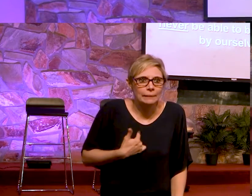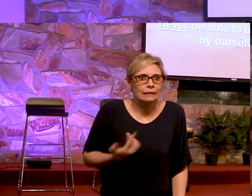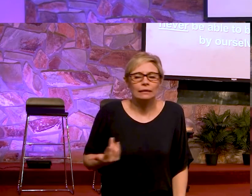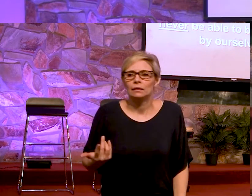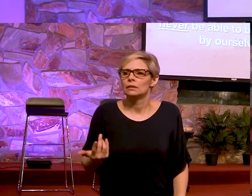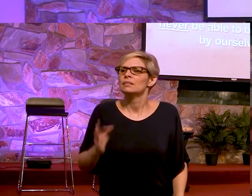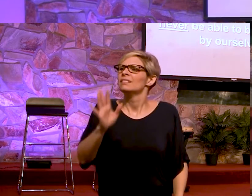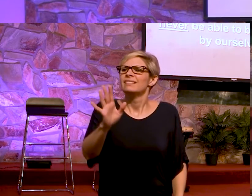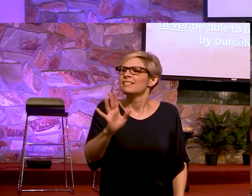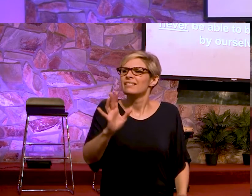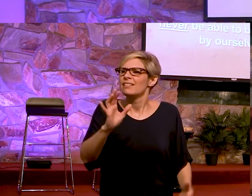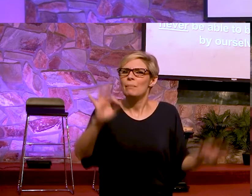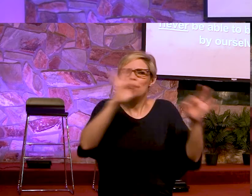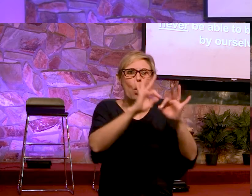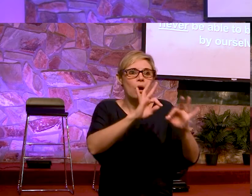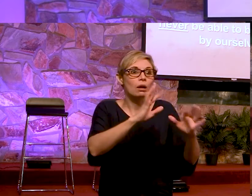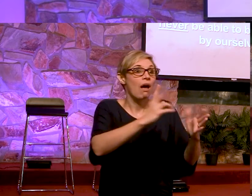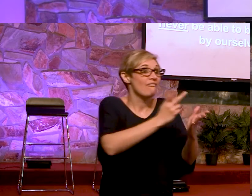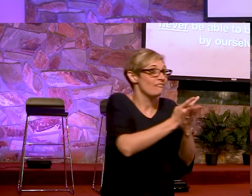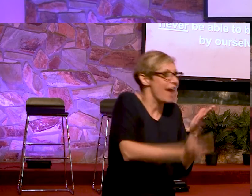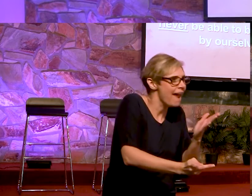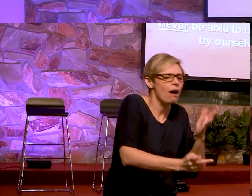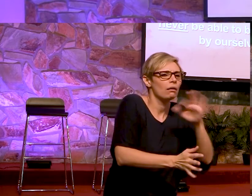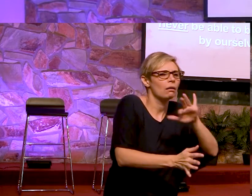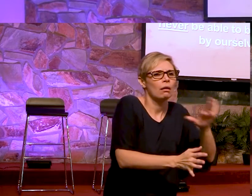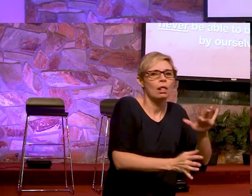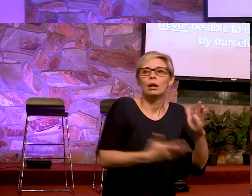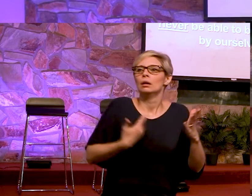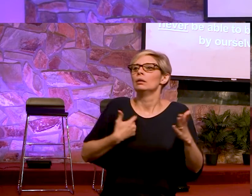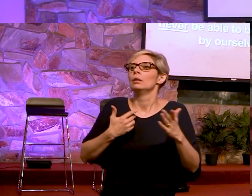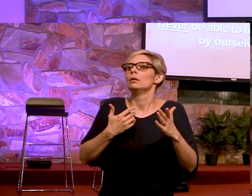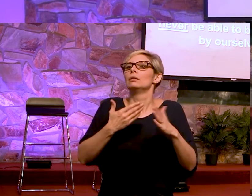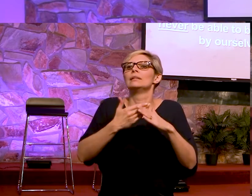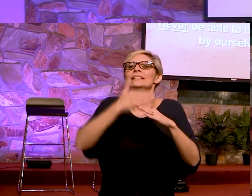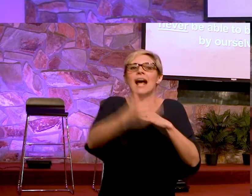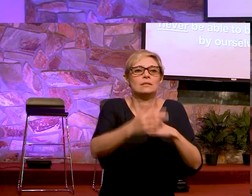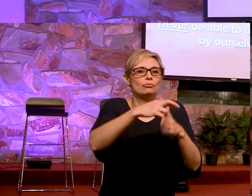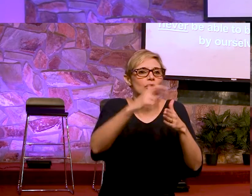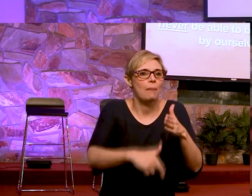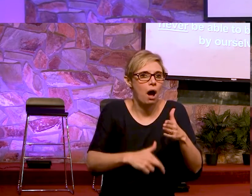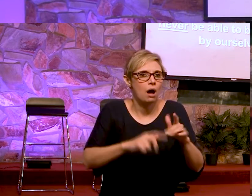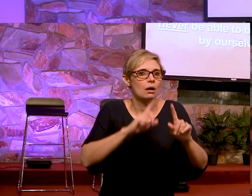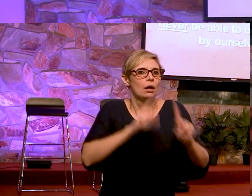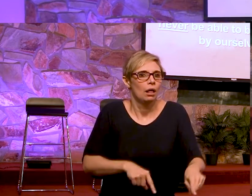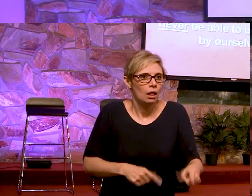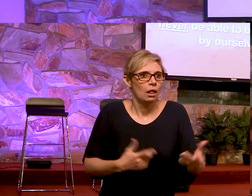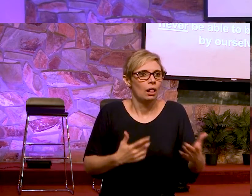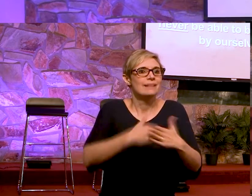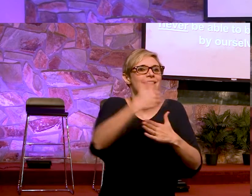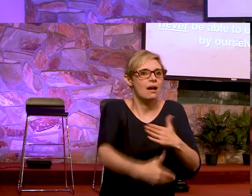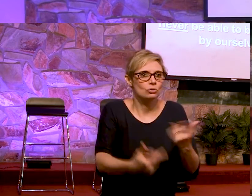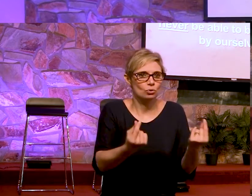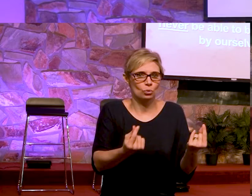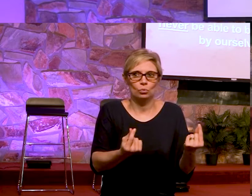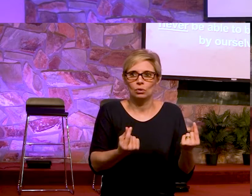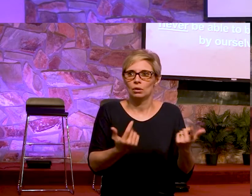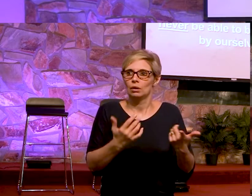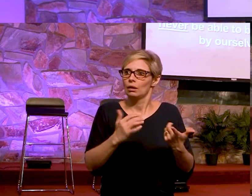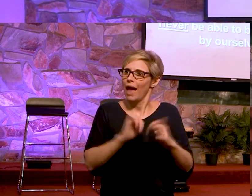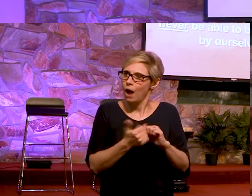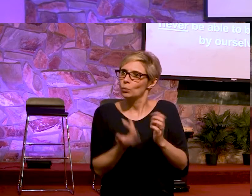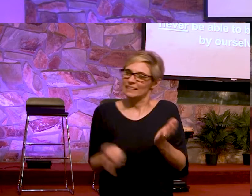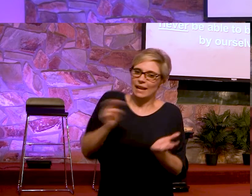not that we have failed. What's more important is how do we respond to those times of failure.